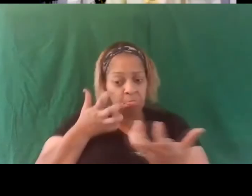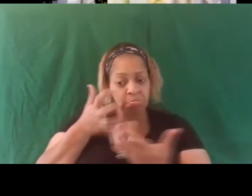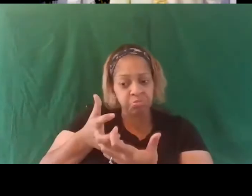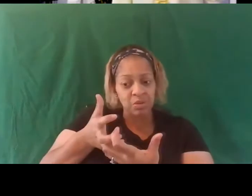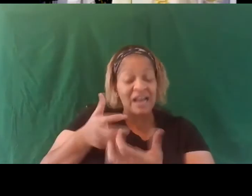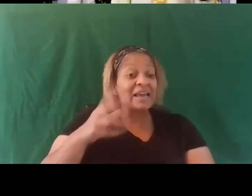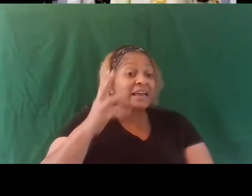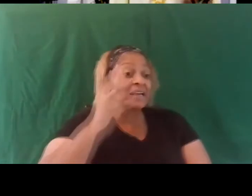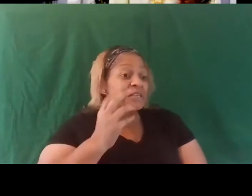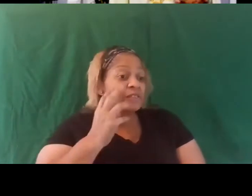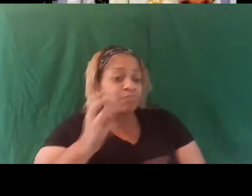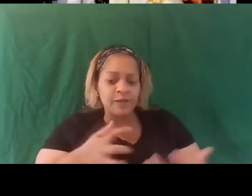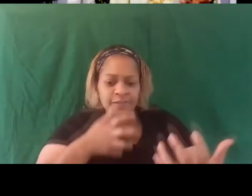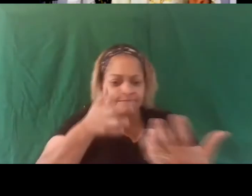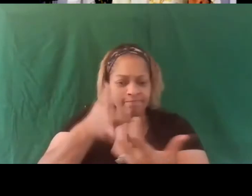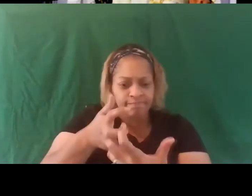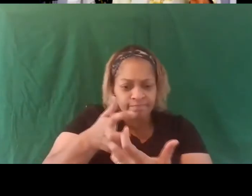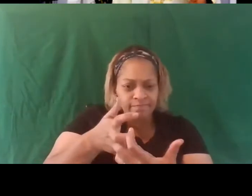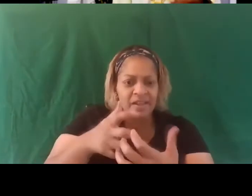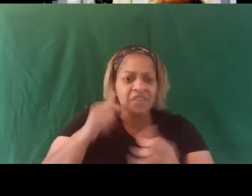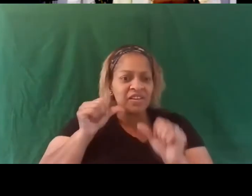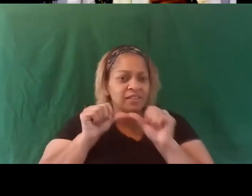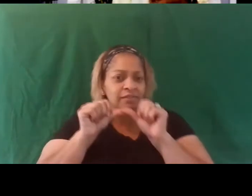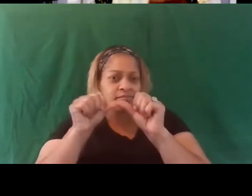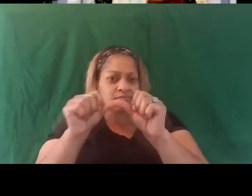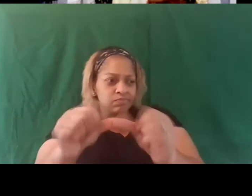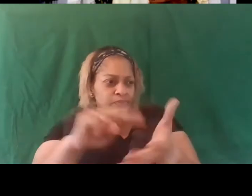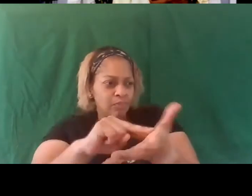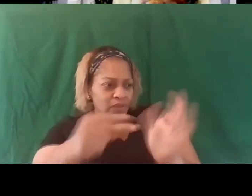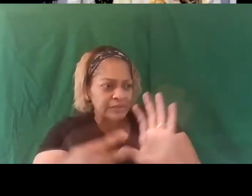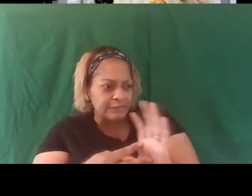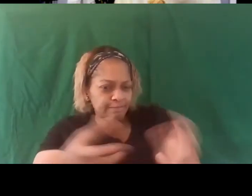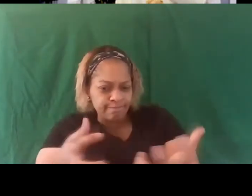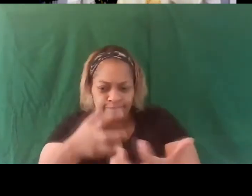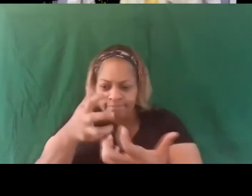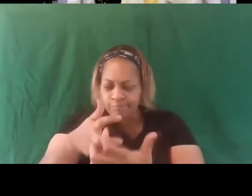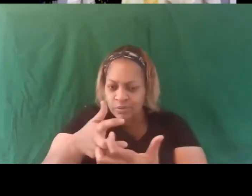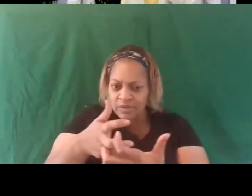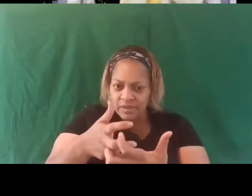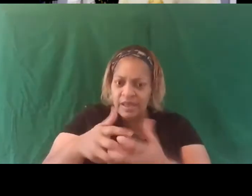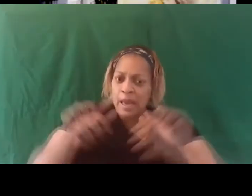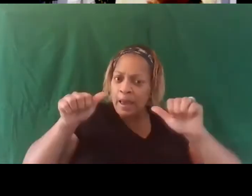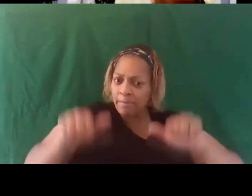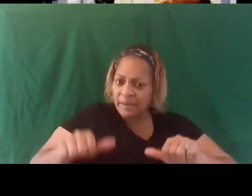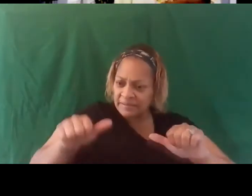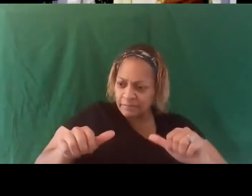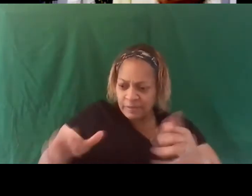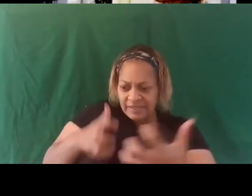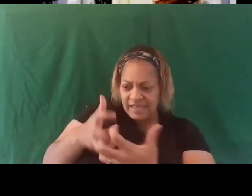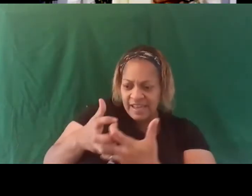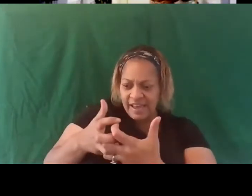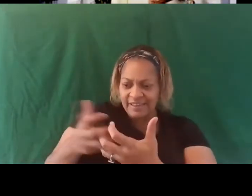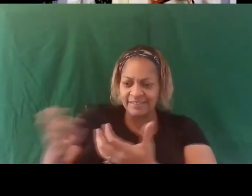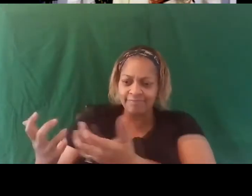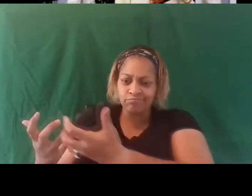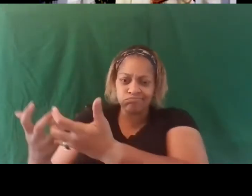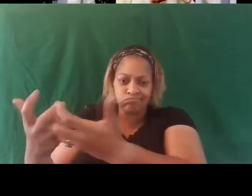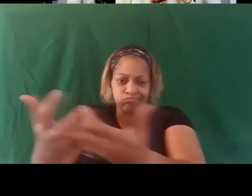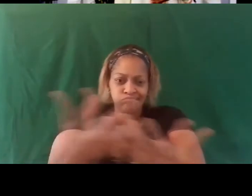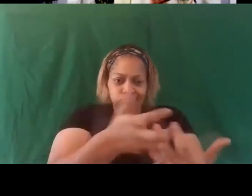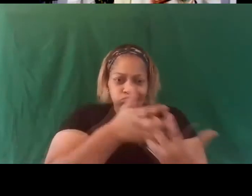with the infinite possibilities of what I know are possible. See, the idea, the rocky road isn't the